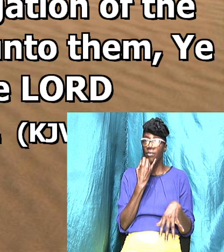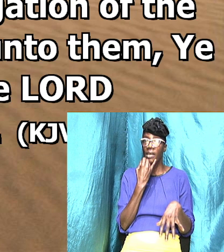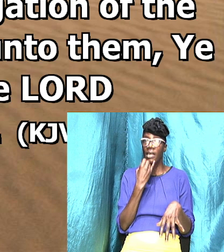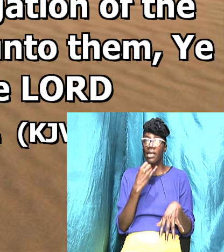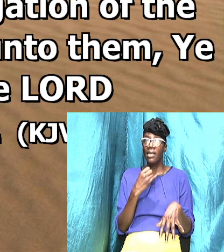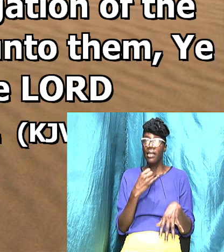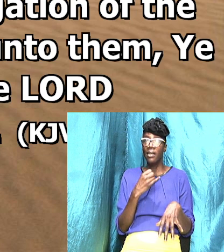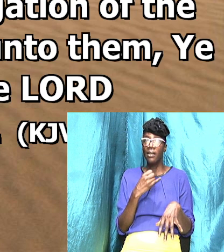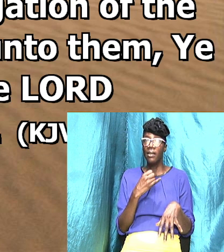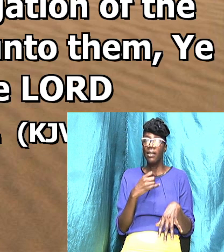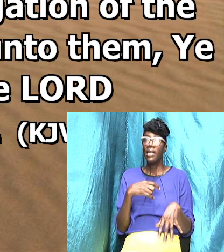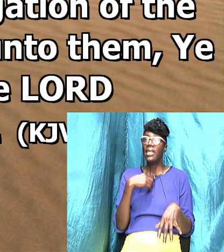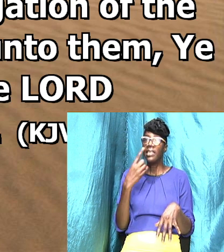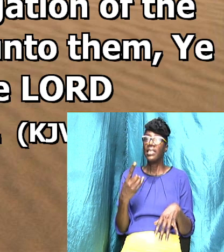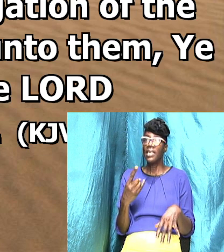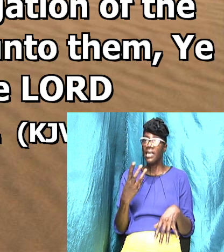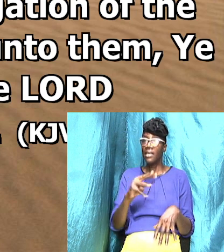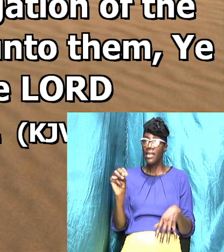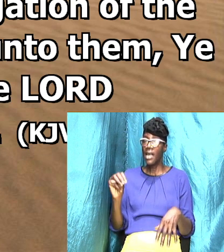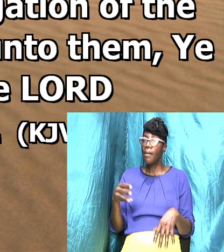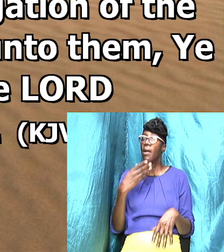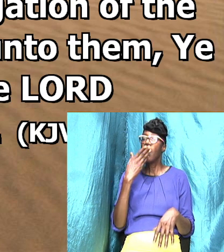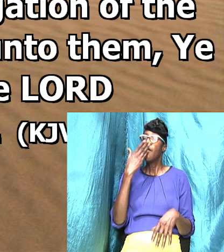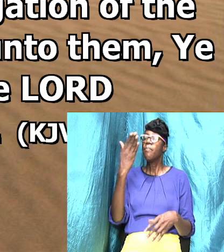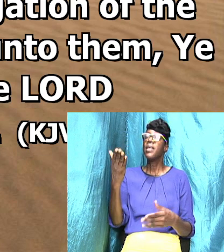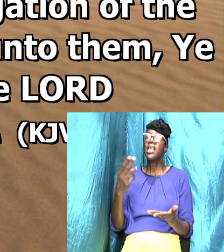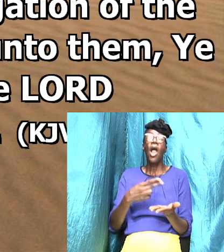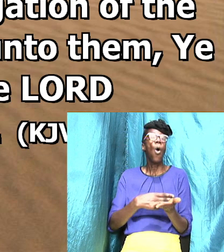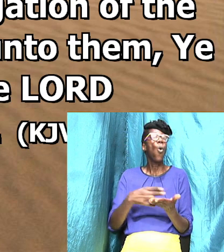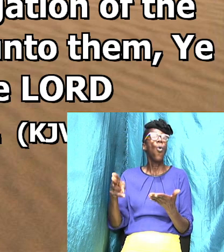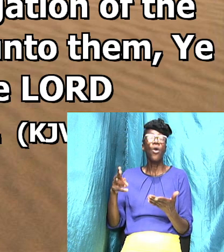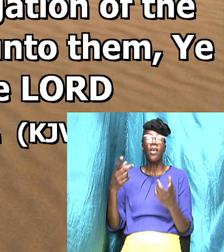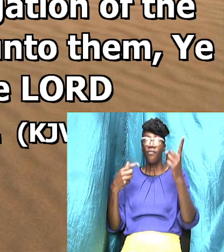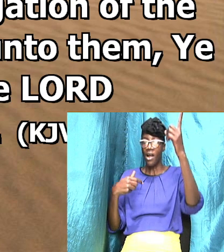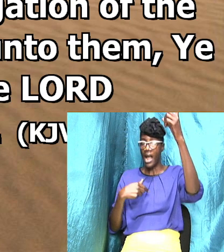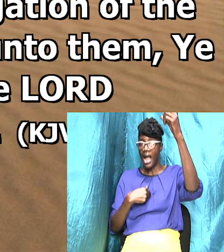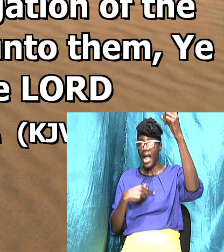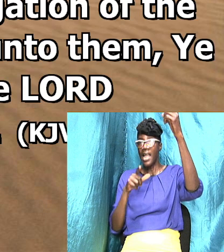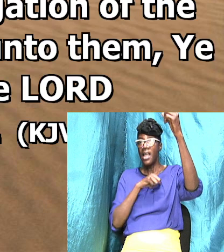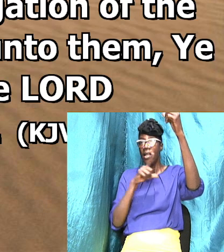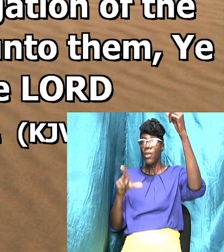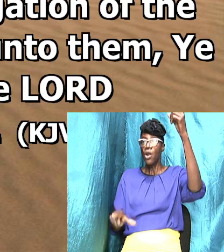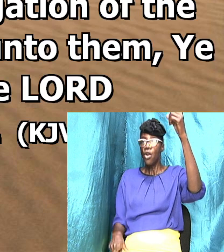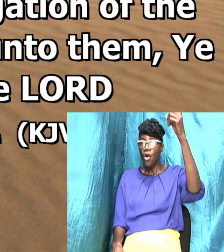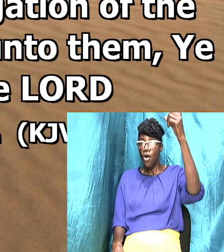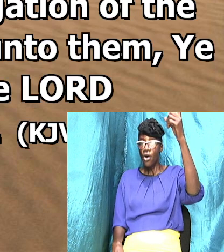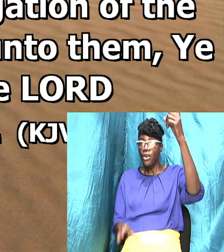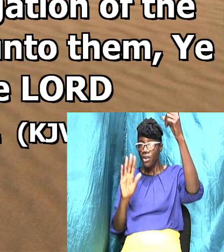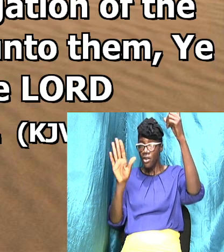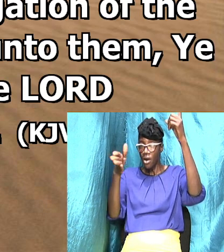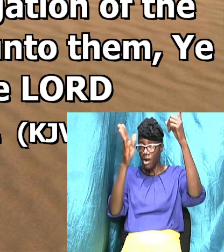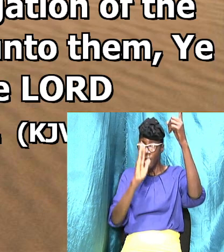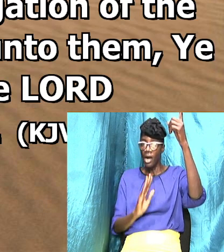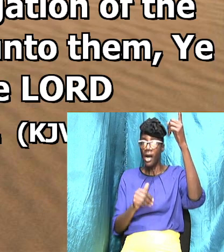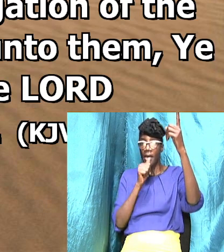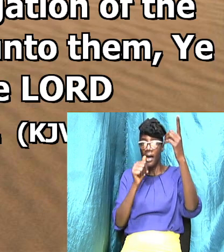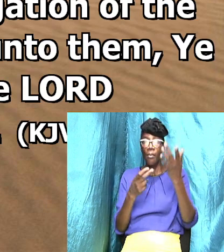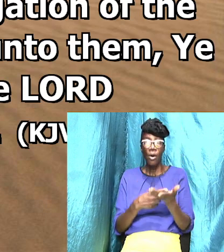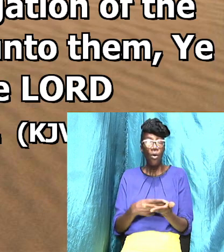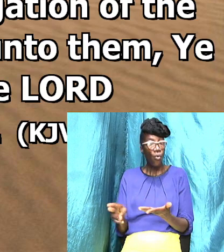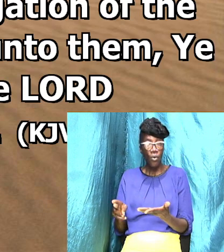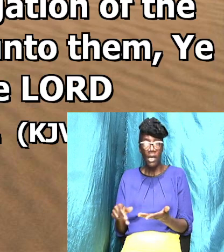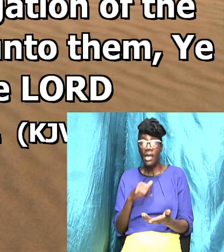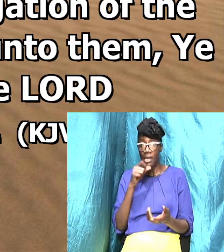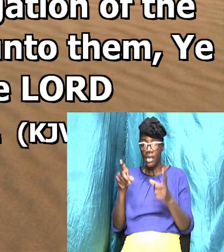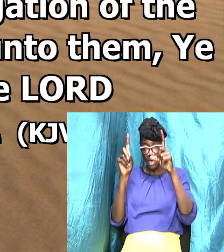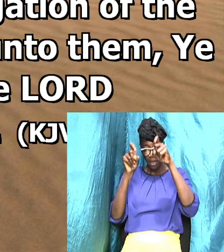he shall be holy, for I, the Lord your God, am holy. It was not a